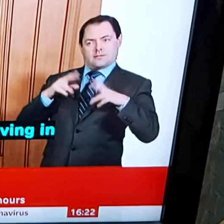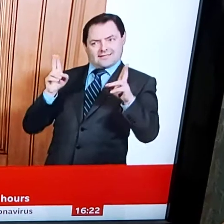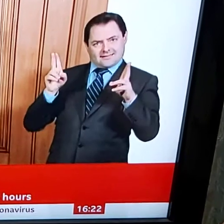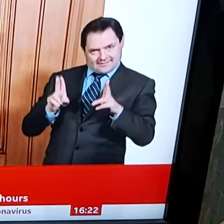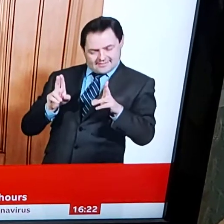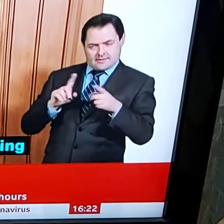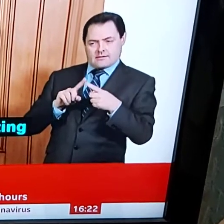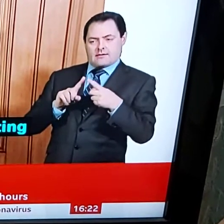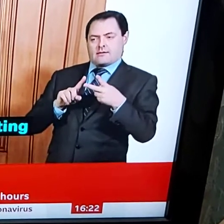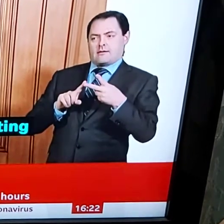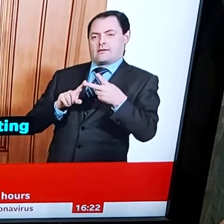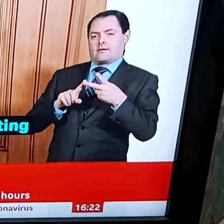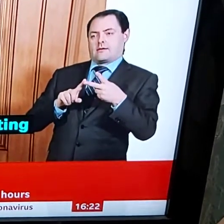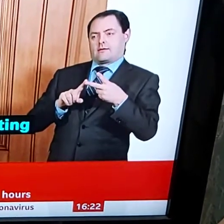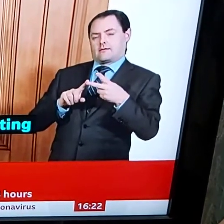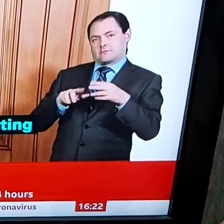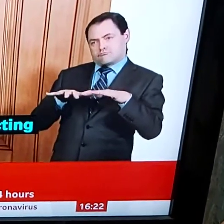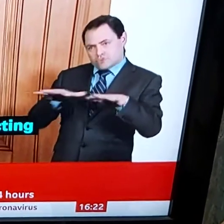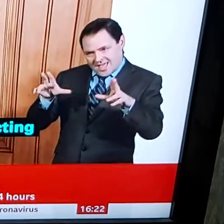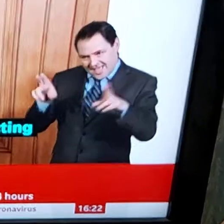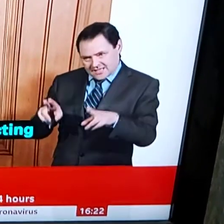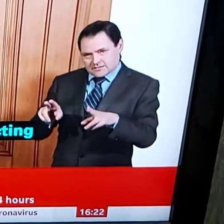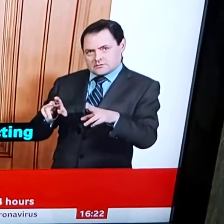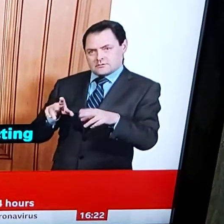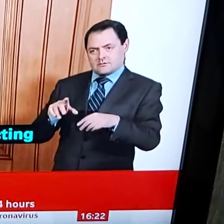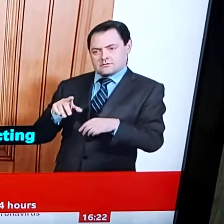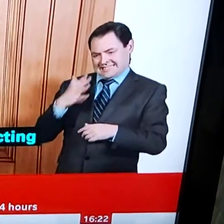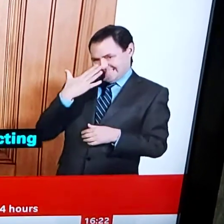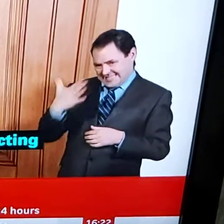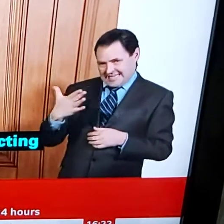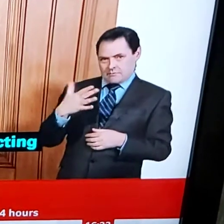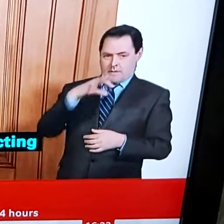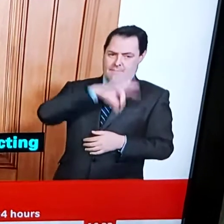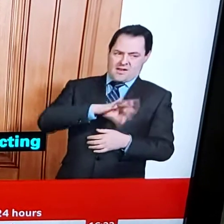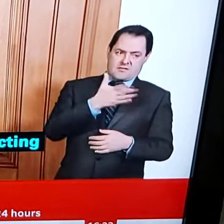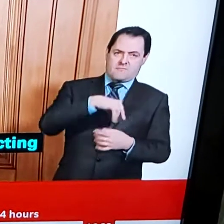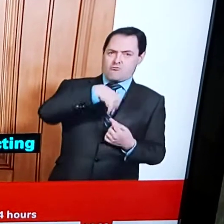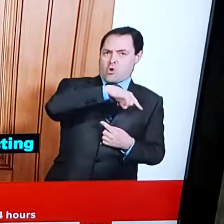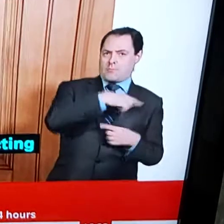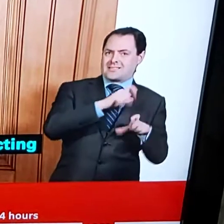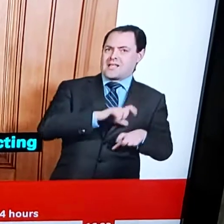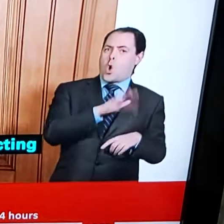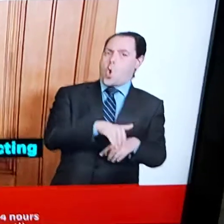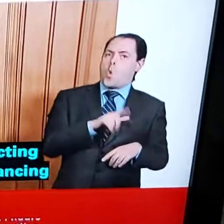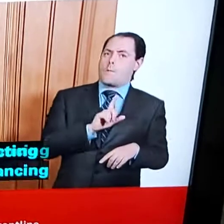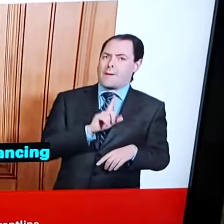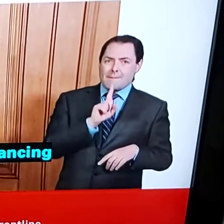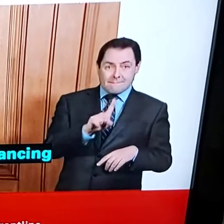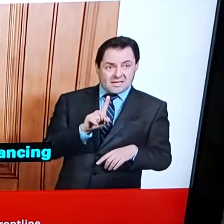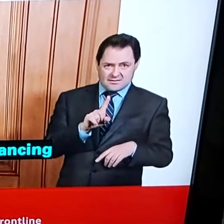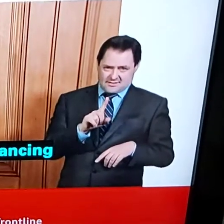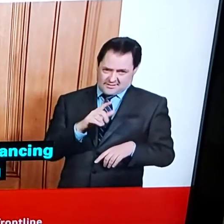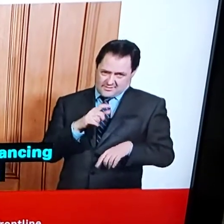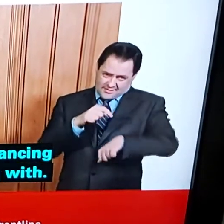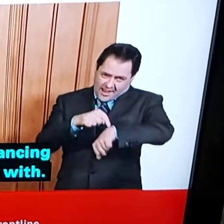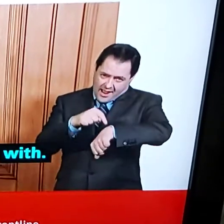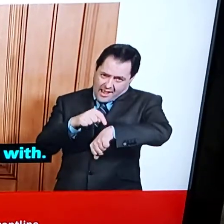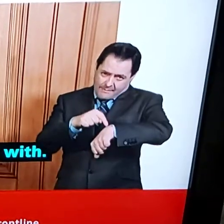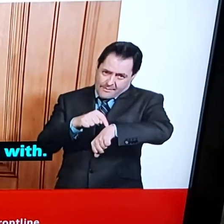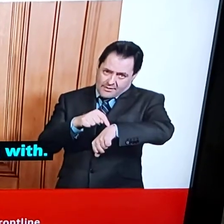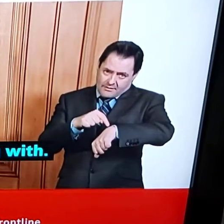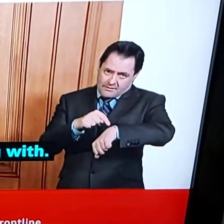of the social distancing that everybody is complying with. But it will still take time for that to have